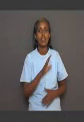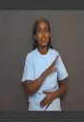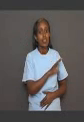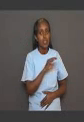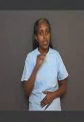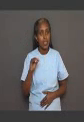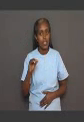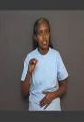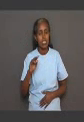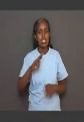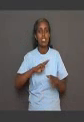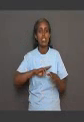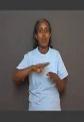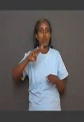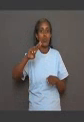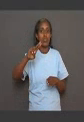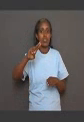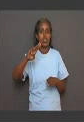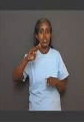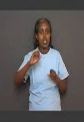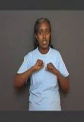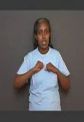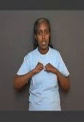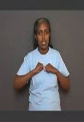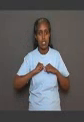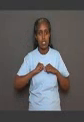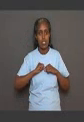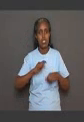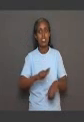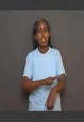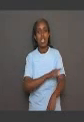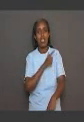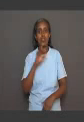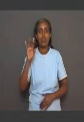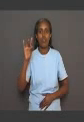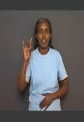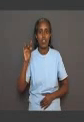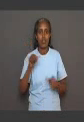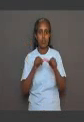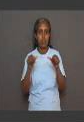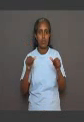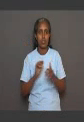and the hypotenuse has a length of 8 units.